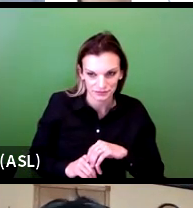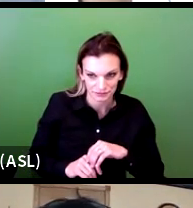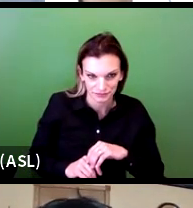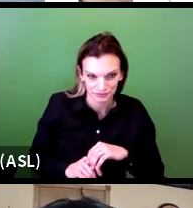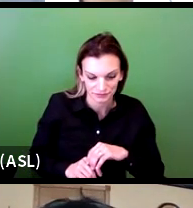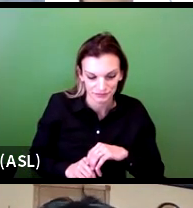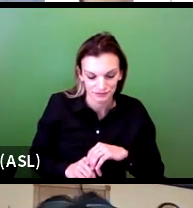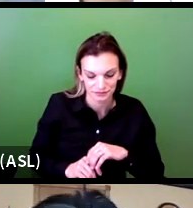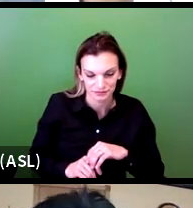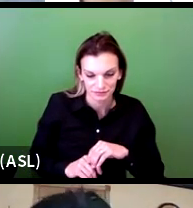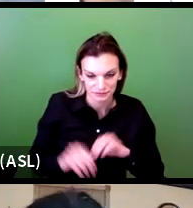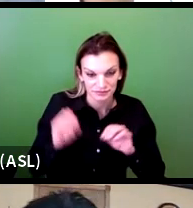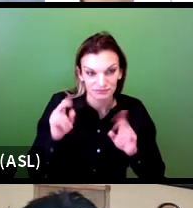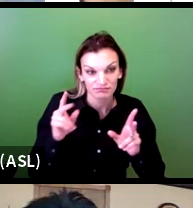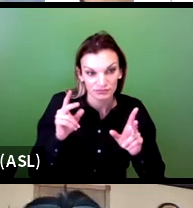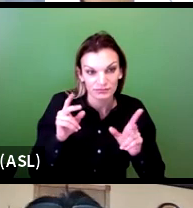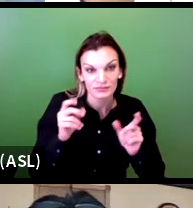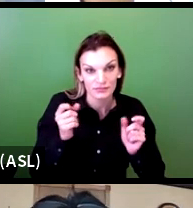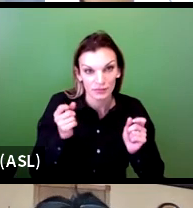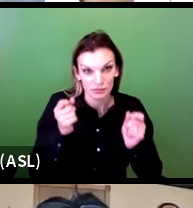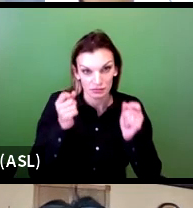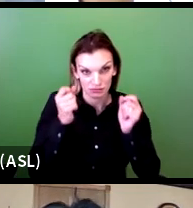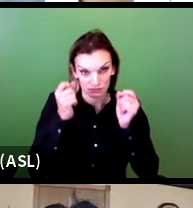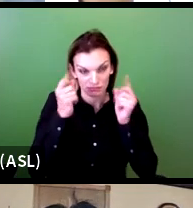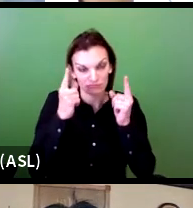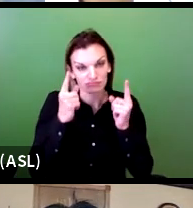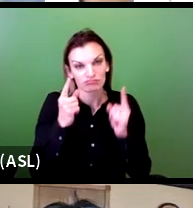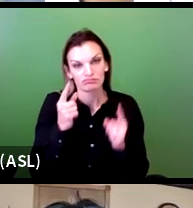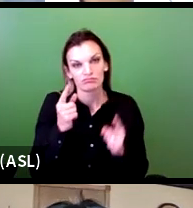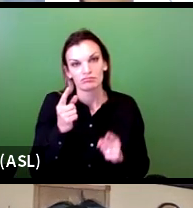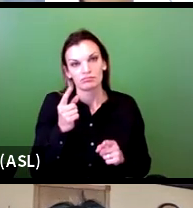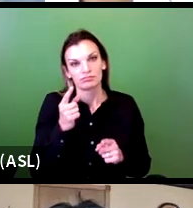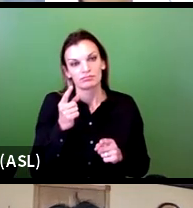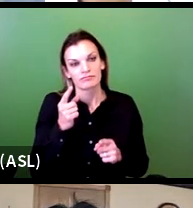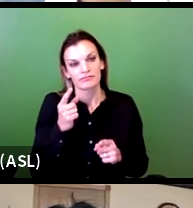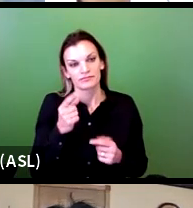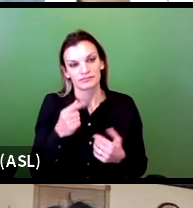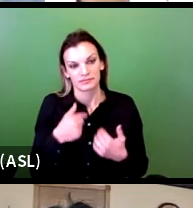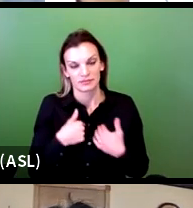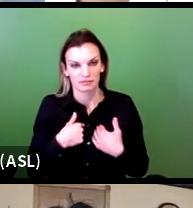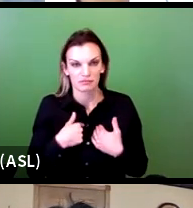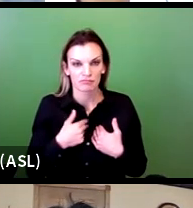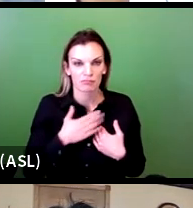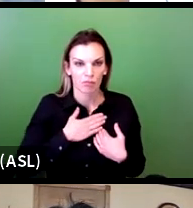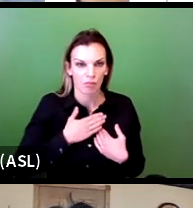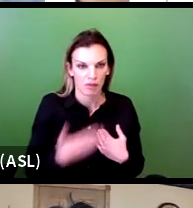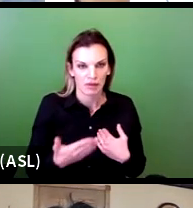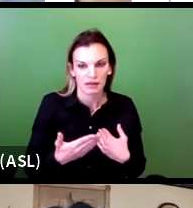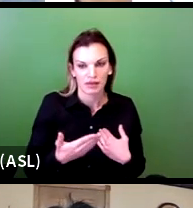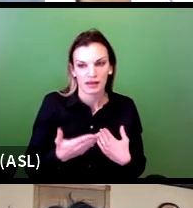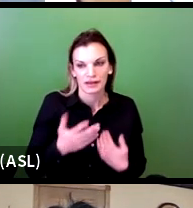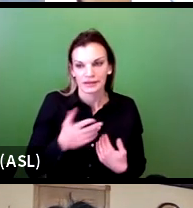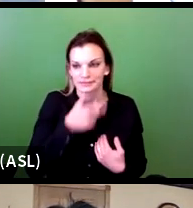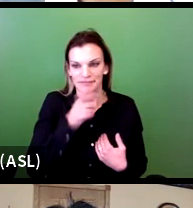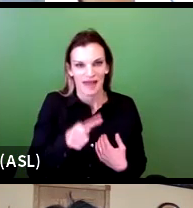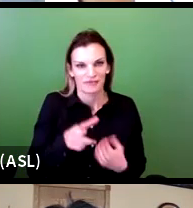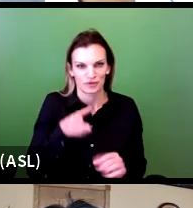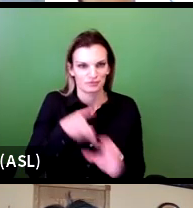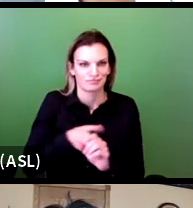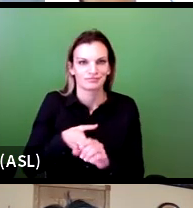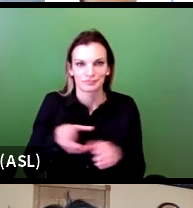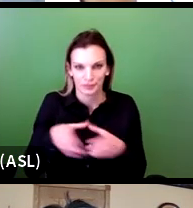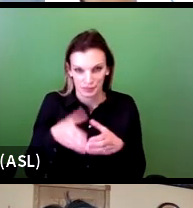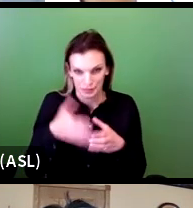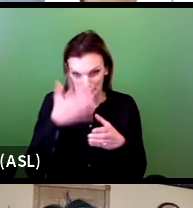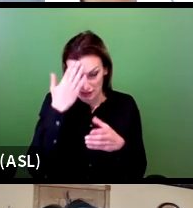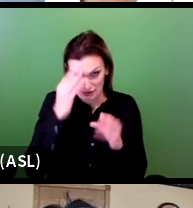understanding that it is good to divide and conquer. So I would be willing to not be on the committee since there's more